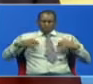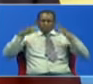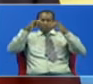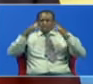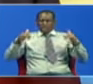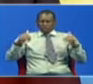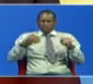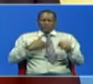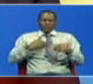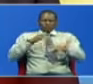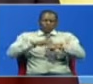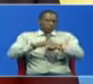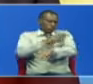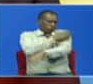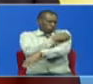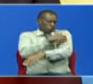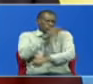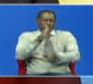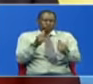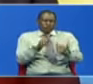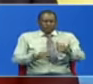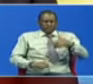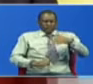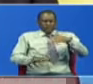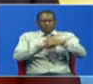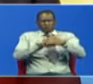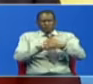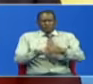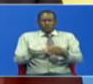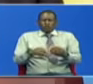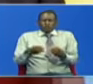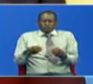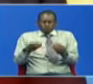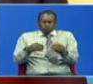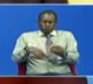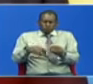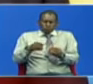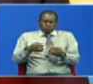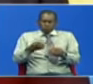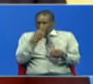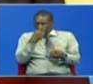that has been beefed up to be able to deal with this. So,